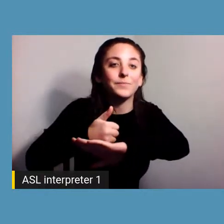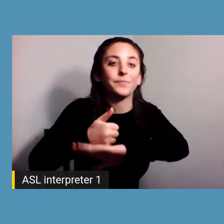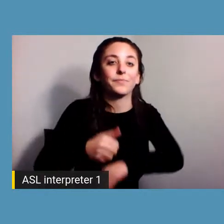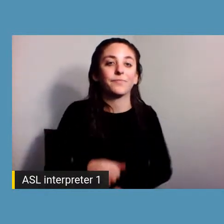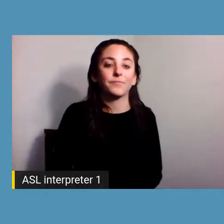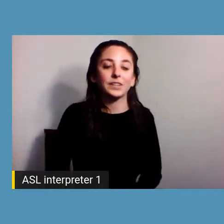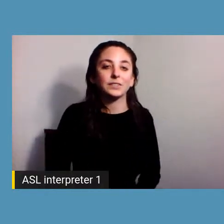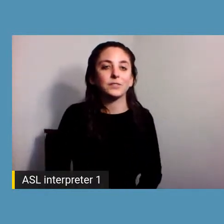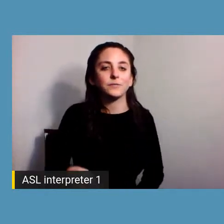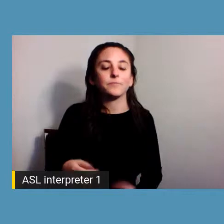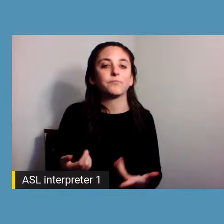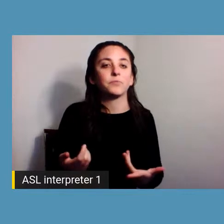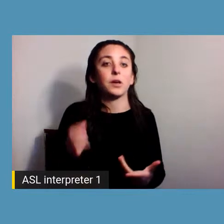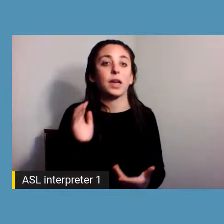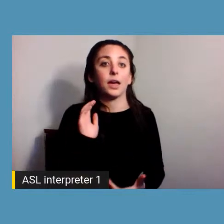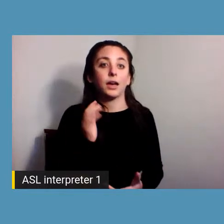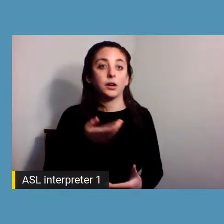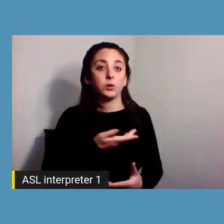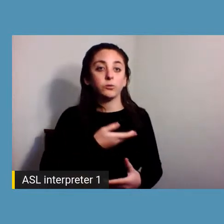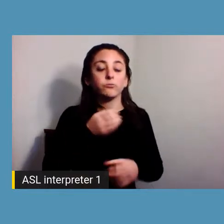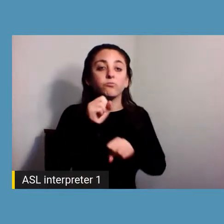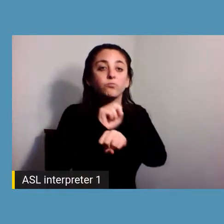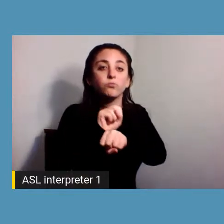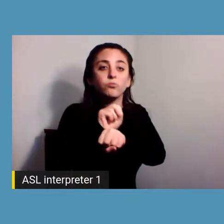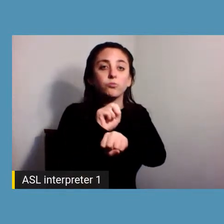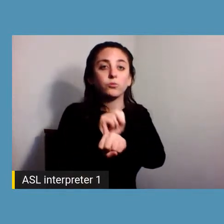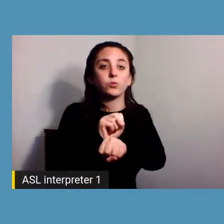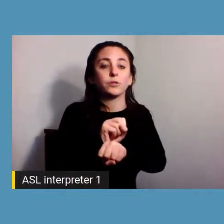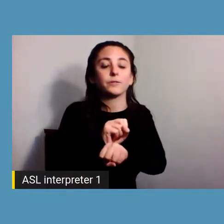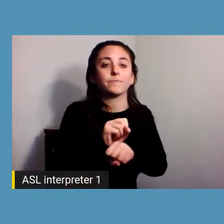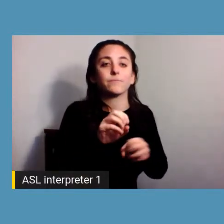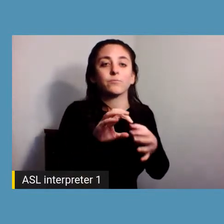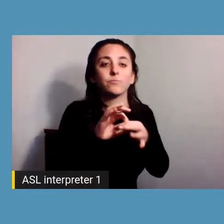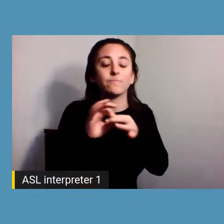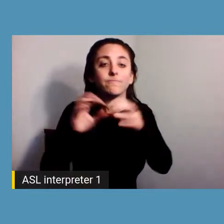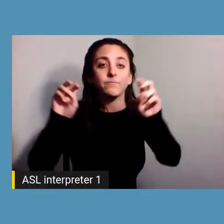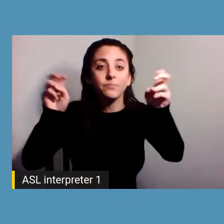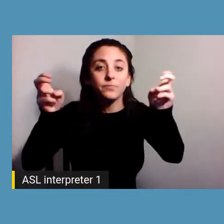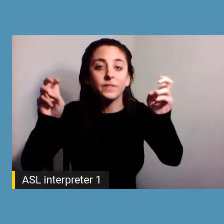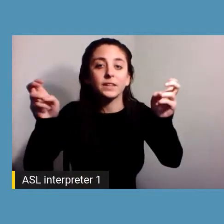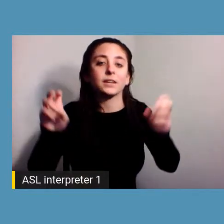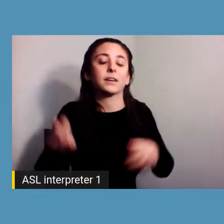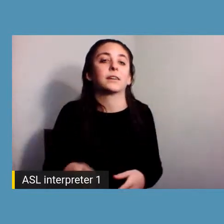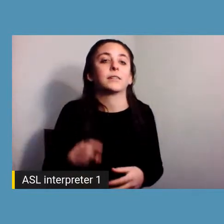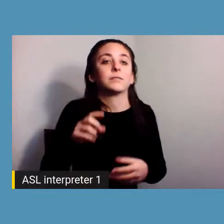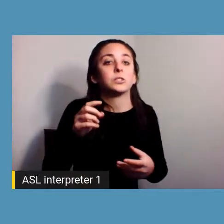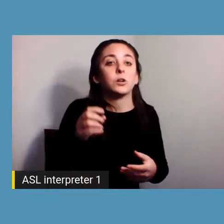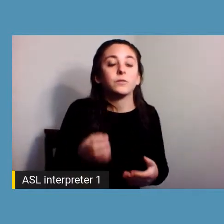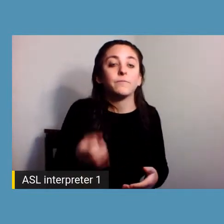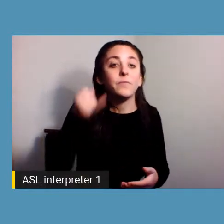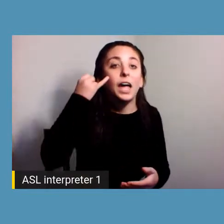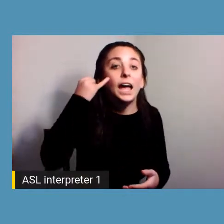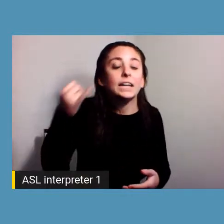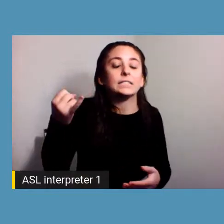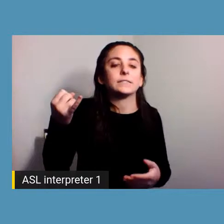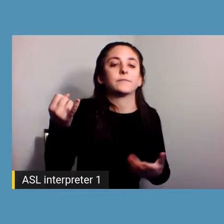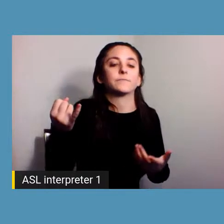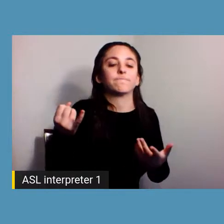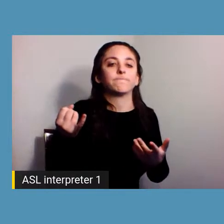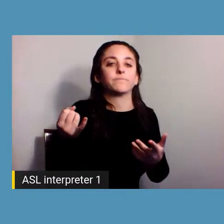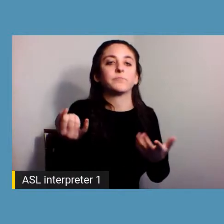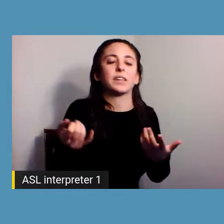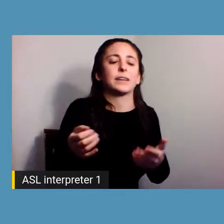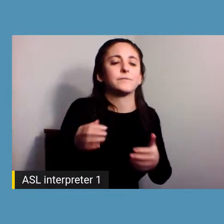fits directly with what I'm going to be talking about today, is about the ideas around how digital